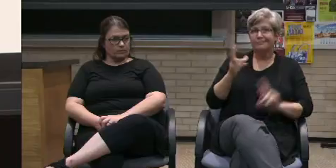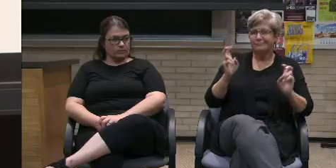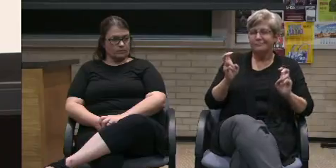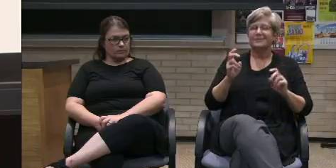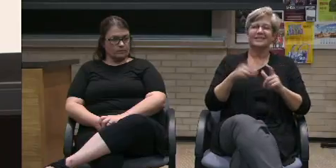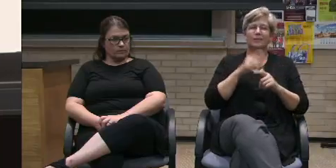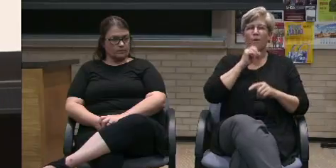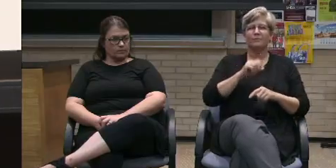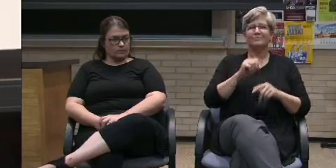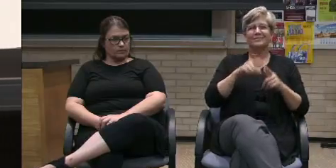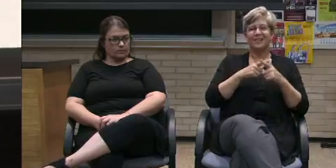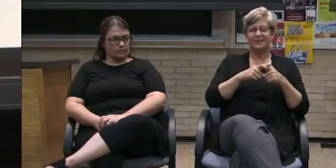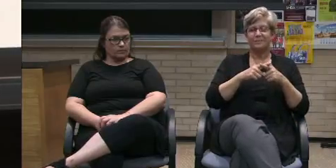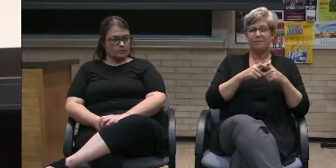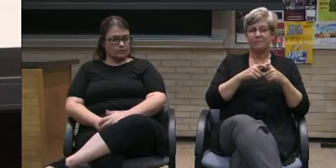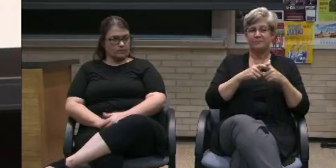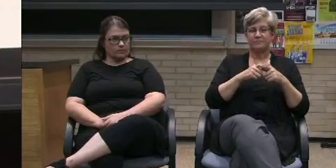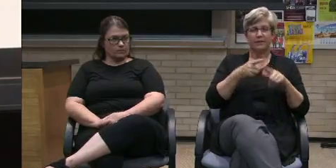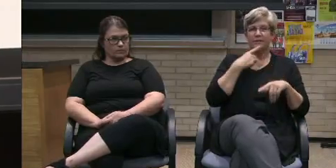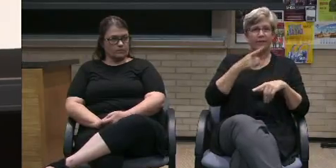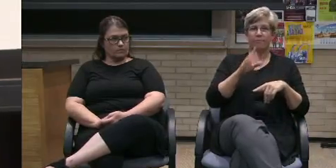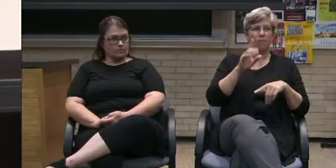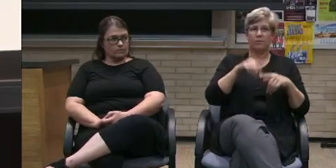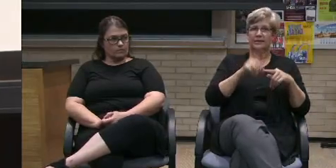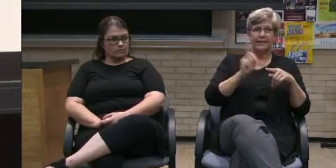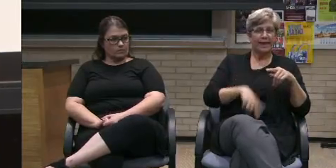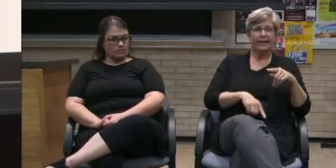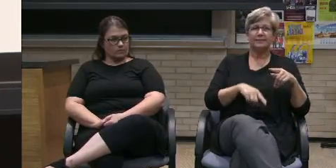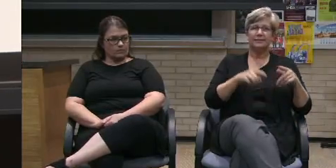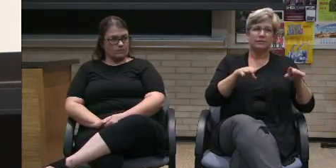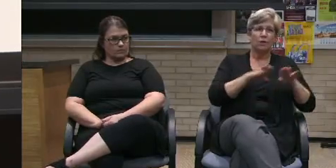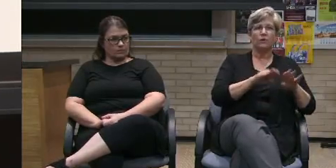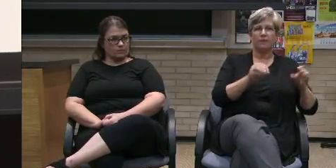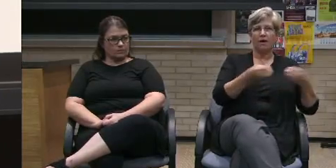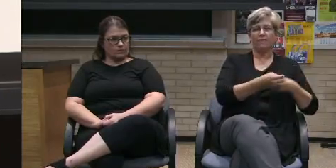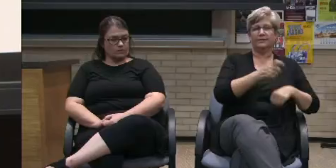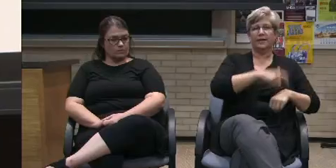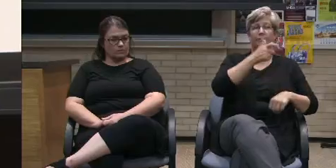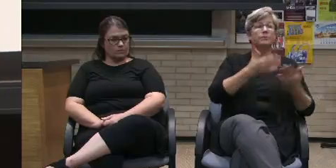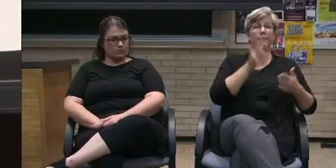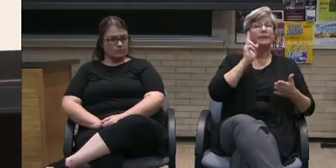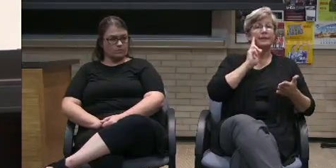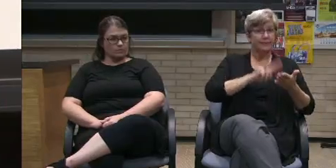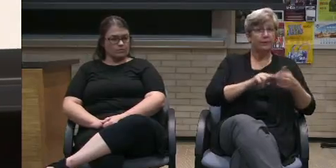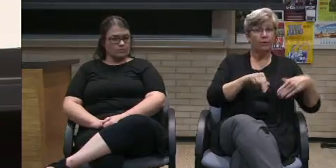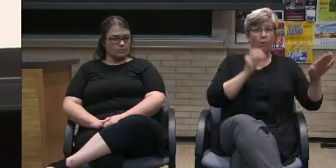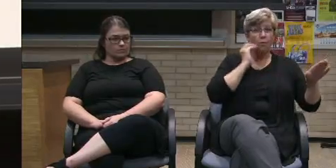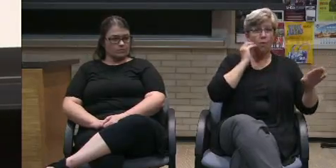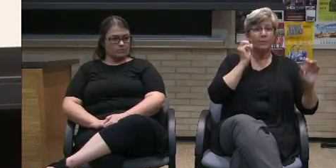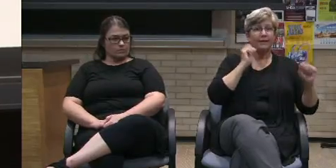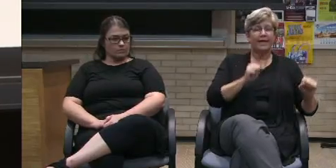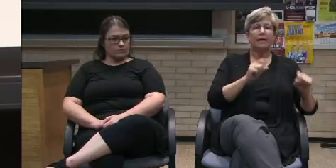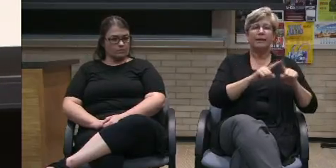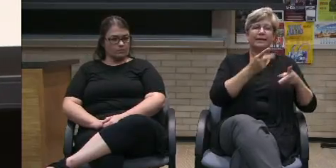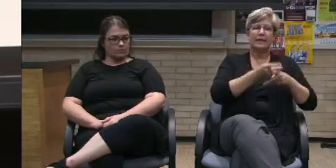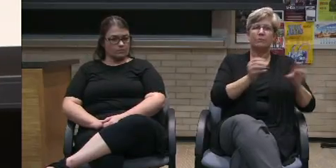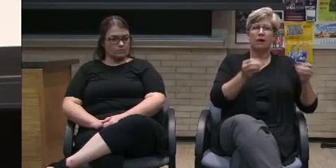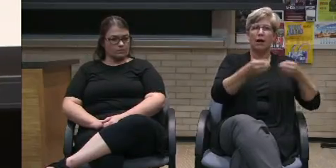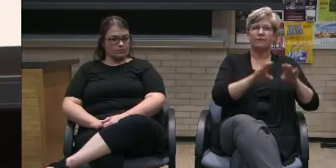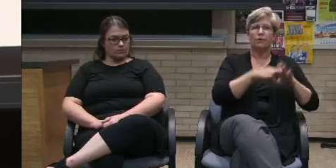myself. And so I said, we need to move our work-study hours. So yes, the secretary may go home, but the work-study can keep the office, the photocopier